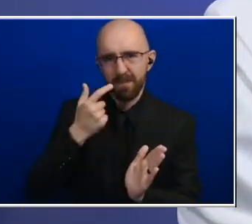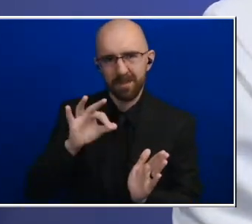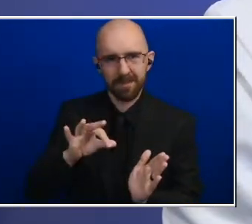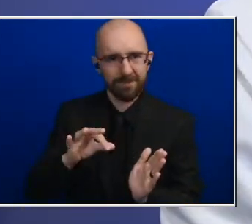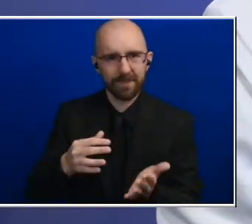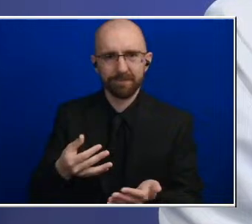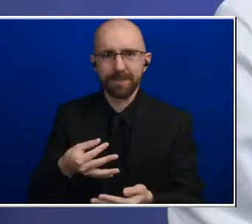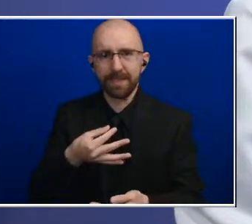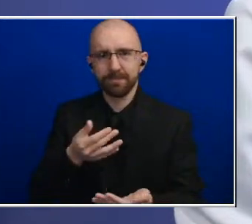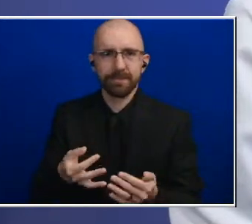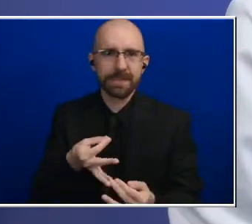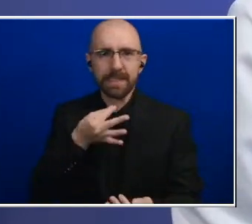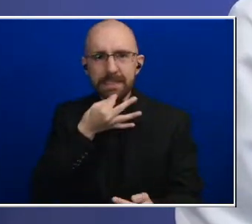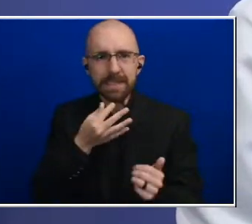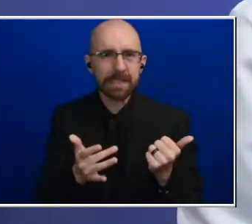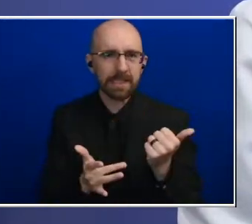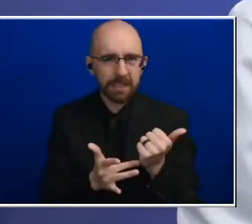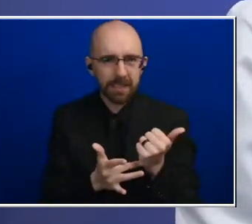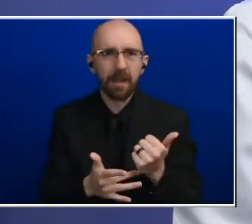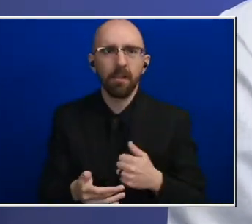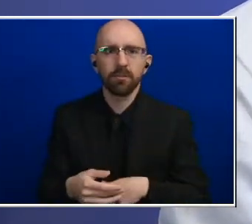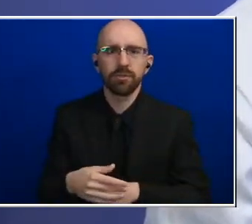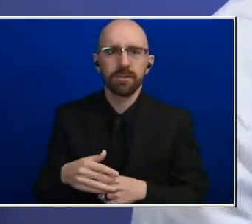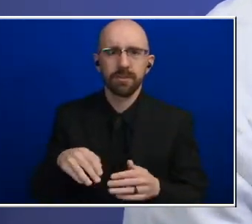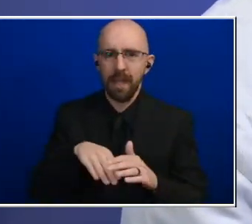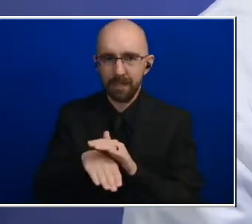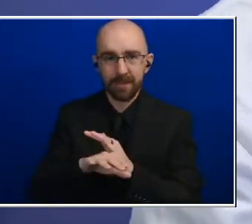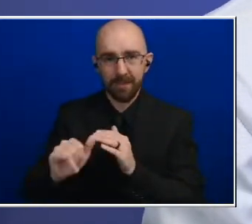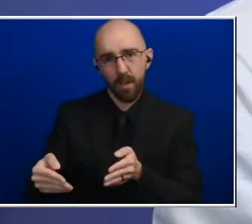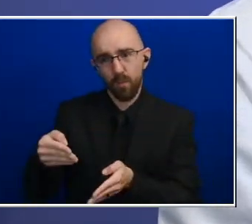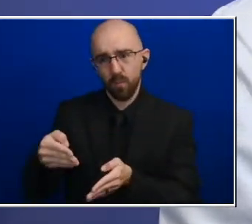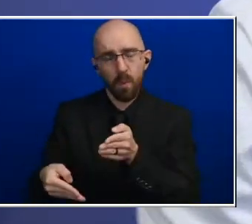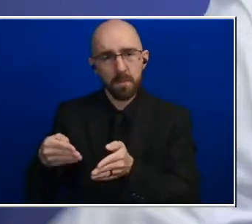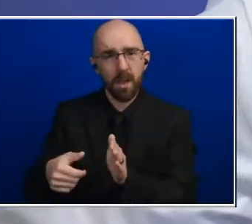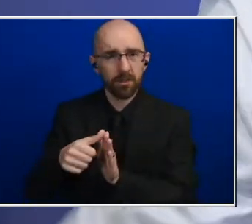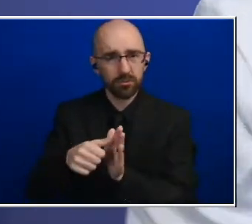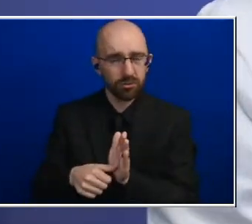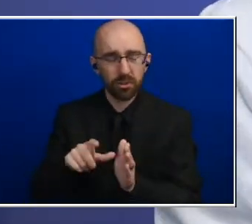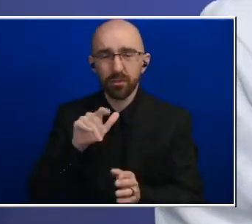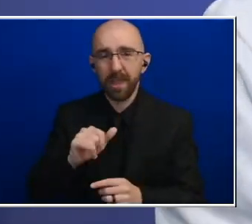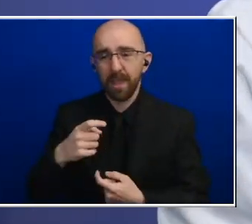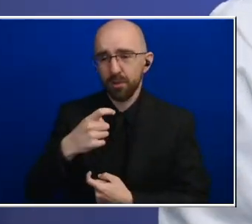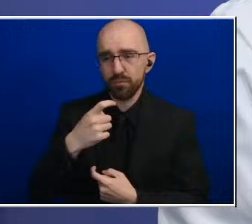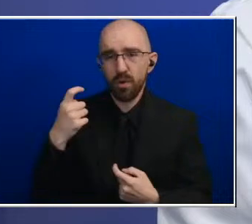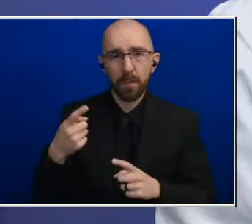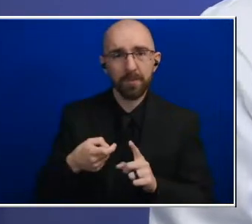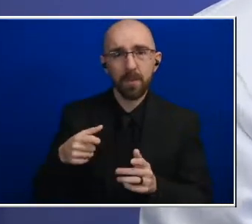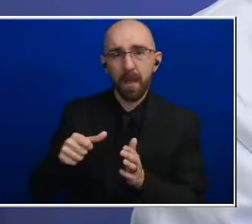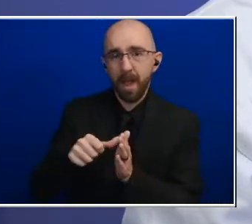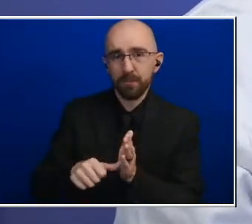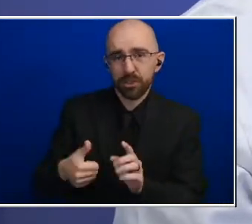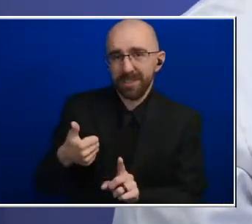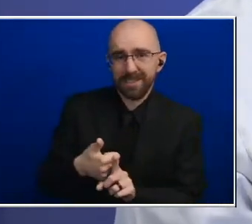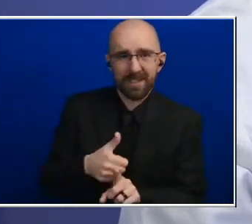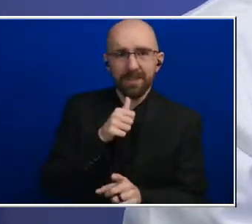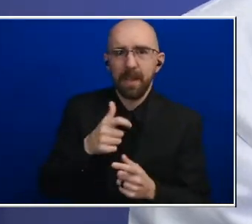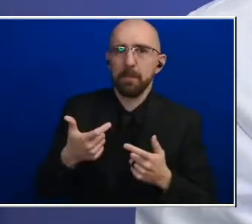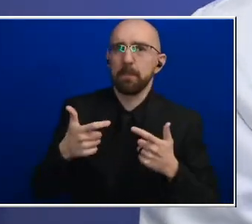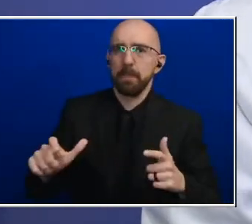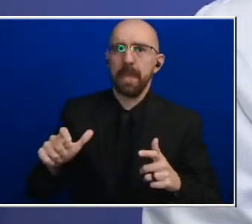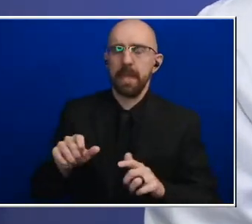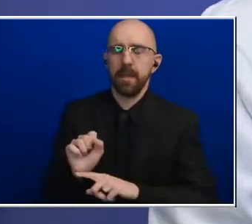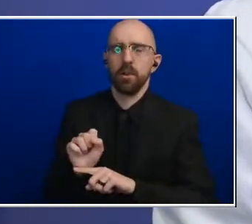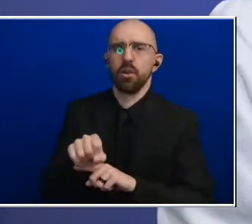access to the technology, especially that robot, really the trauma from the operation is not the biggest thing to get through. It's probably the trauma from his